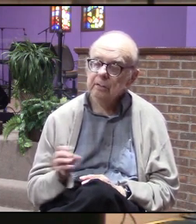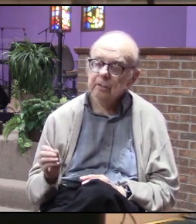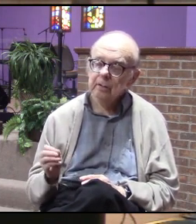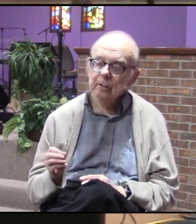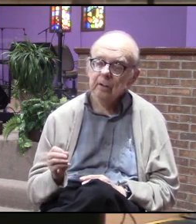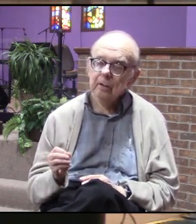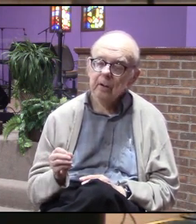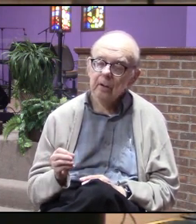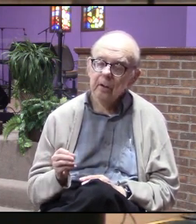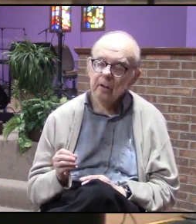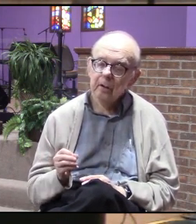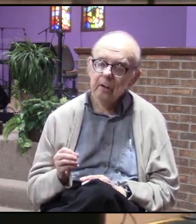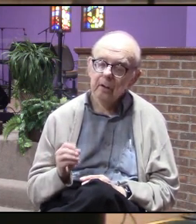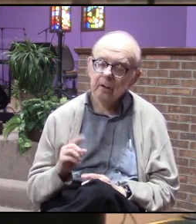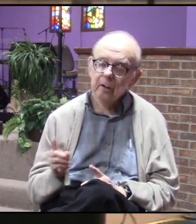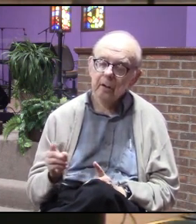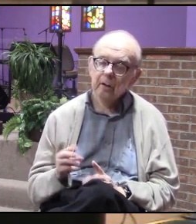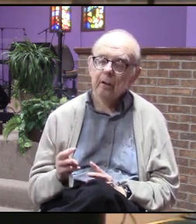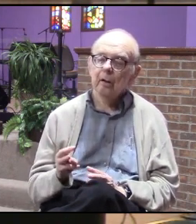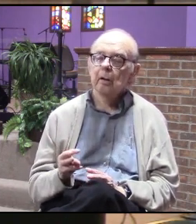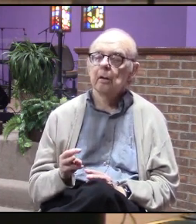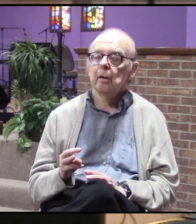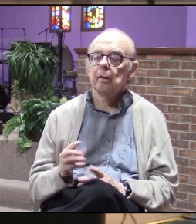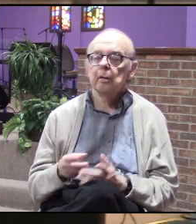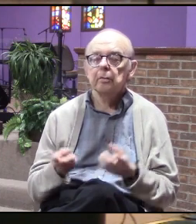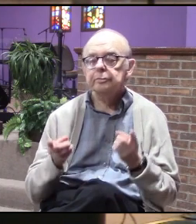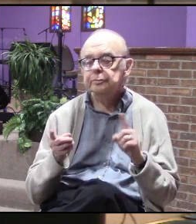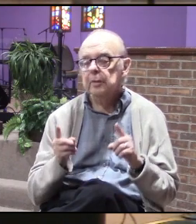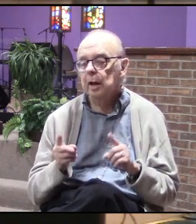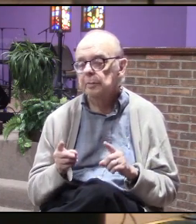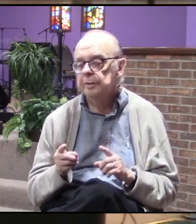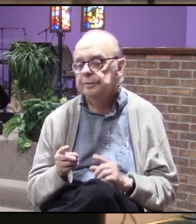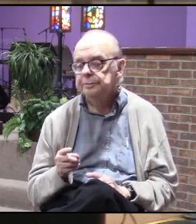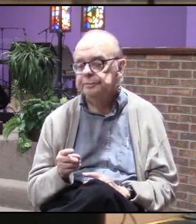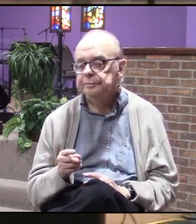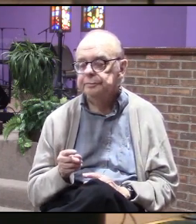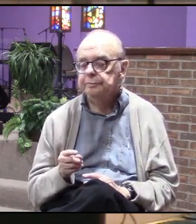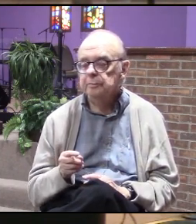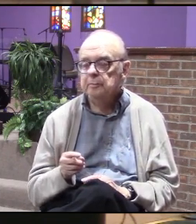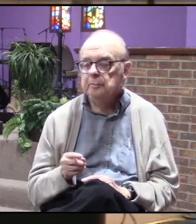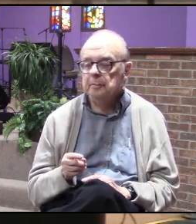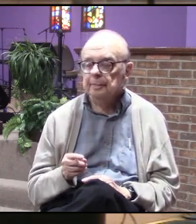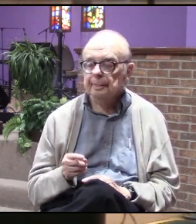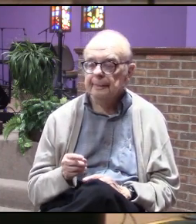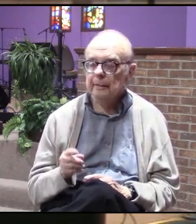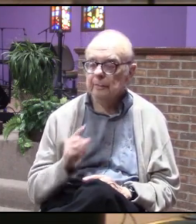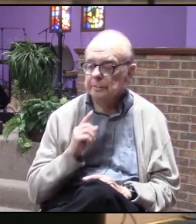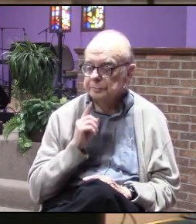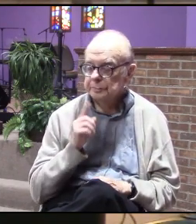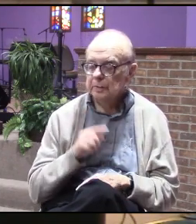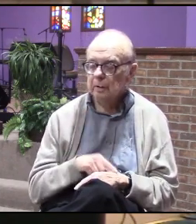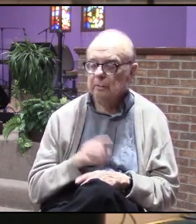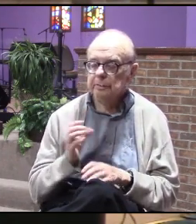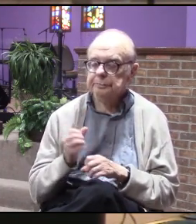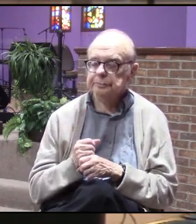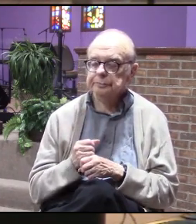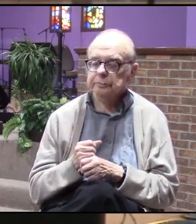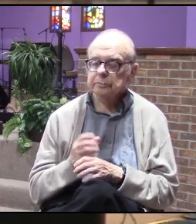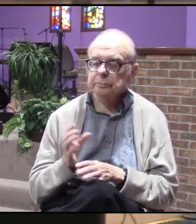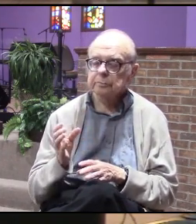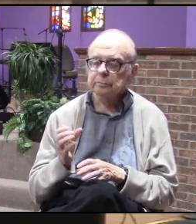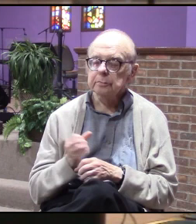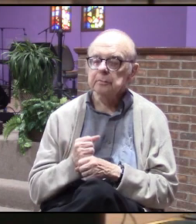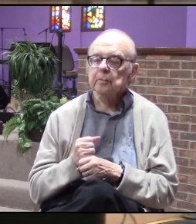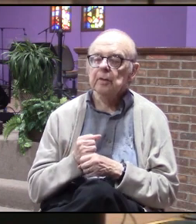And it goes that way. And so what happens is this. It's a time of giving and receiving